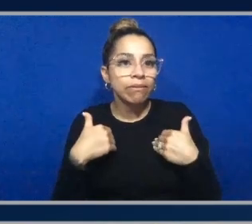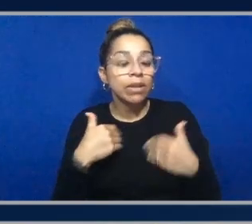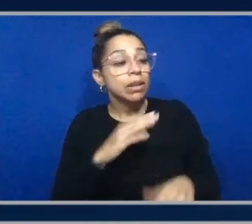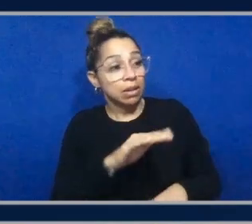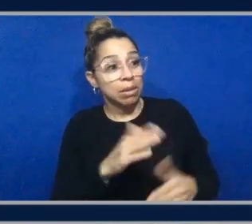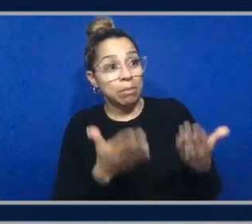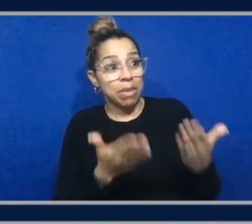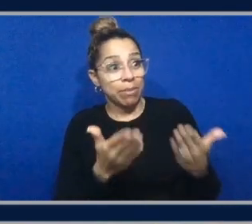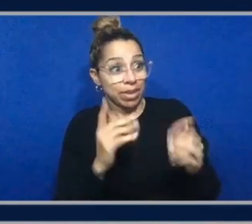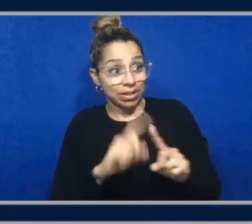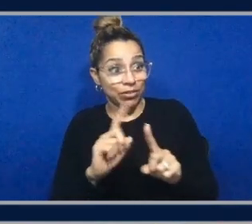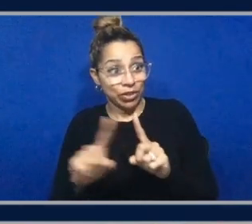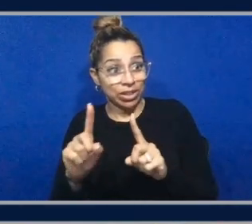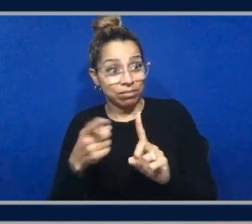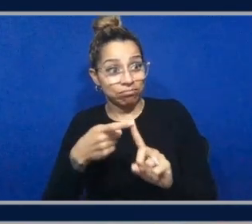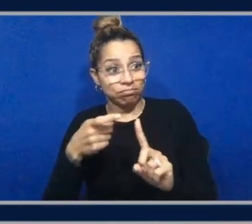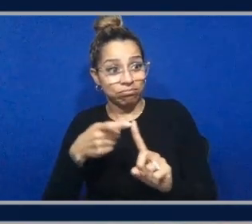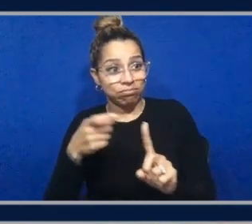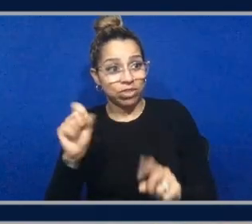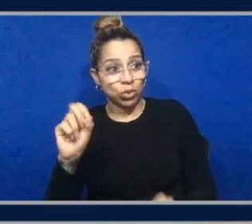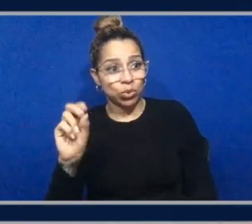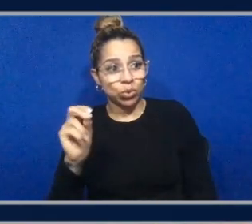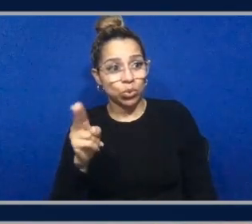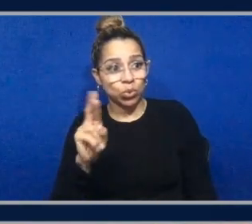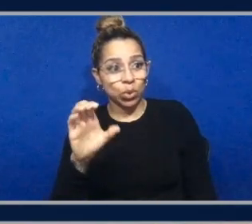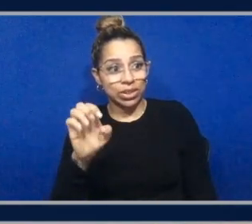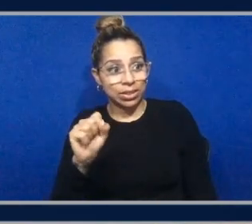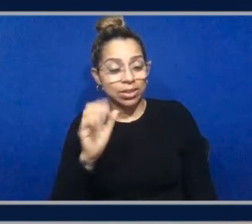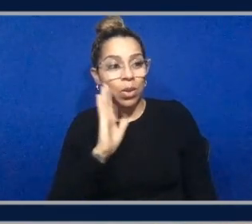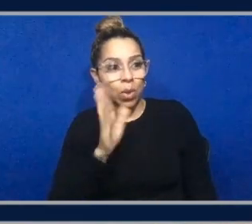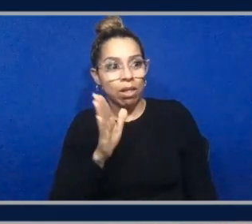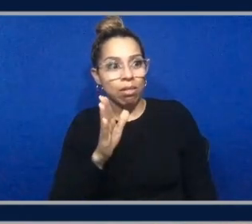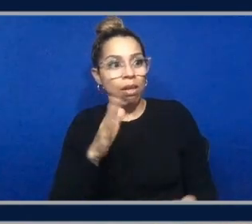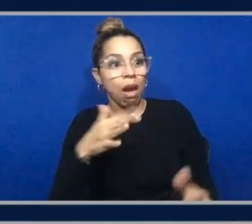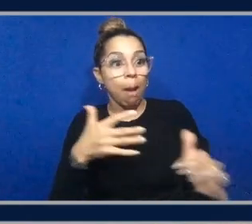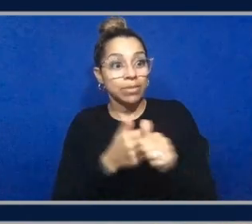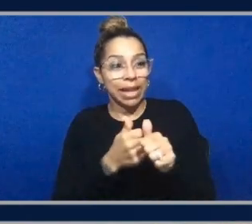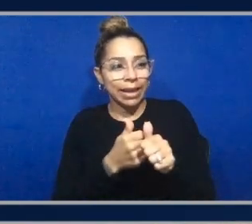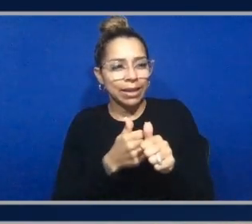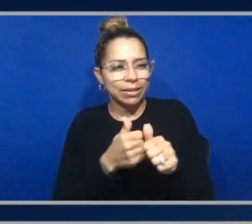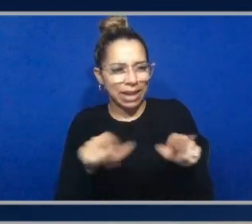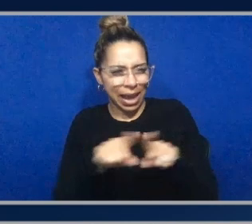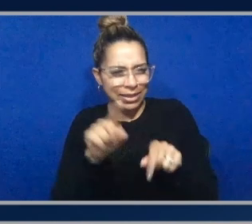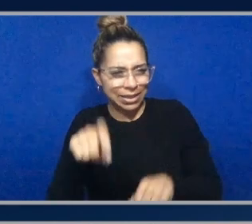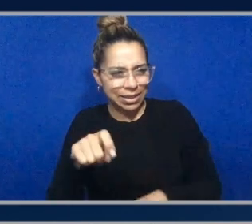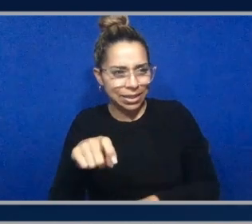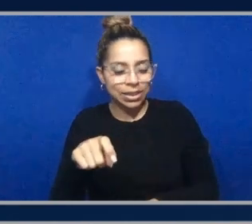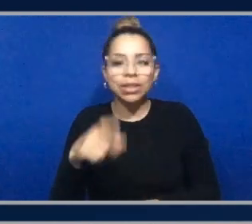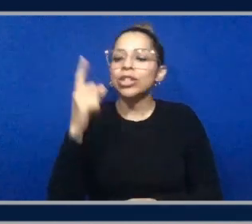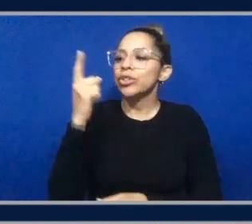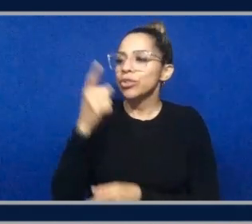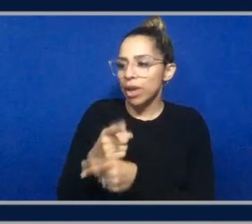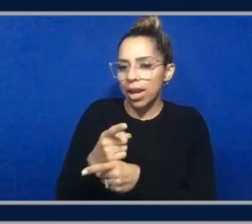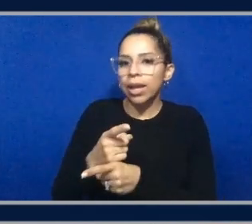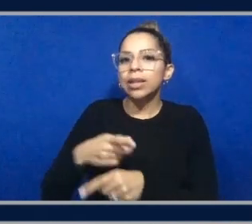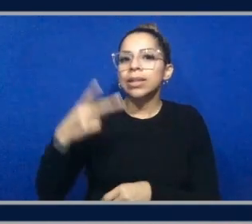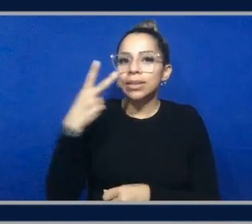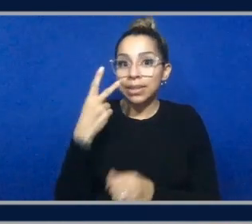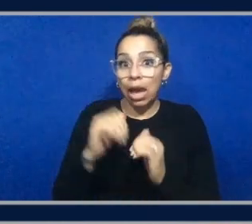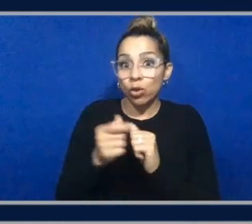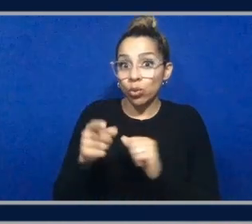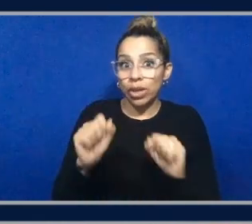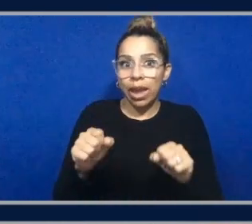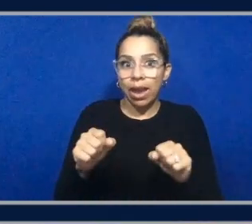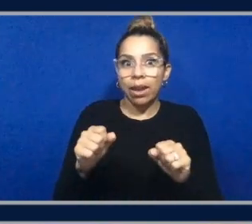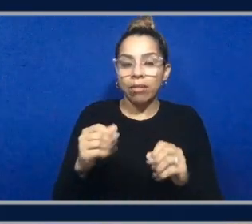variety of different sources, and they're updated as like ad hoc. Yeah, exactly. So let's actually look at one of the ways that you can populate your Lakehouse. So.